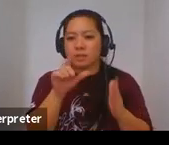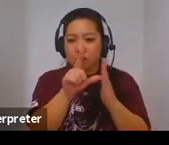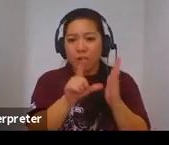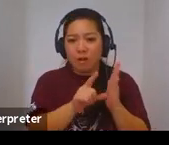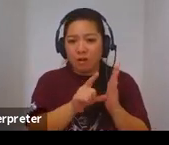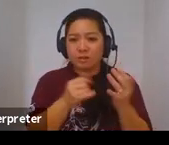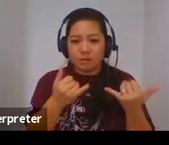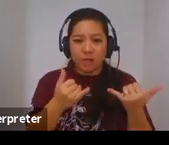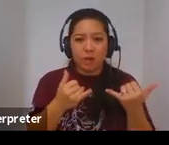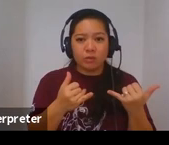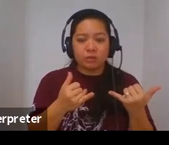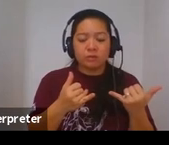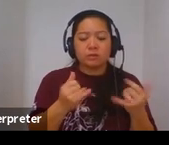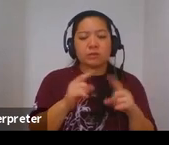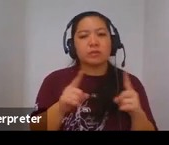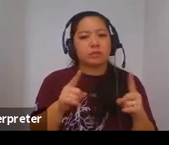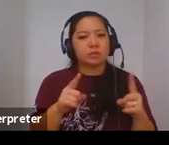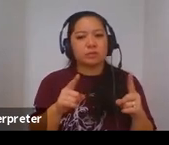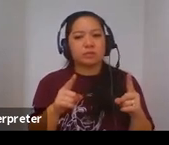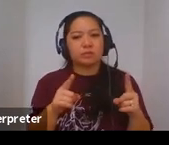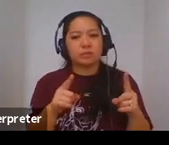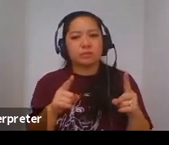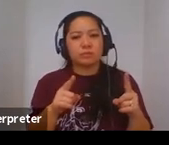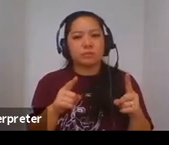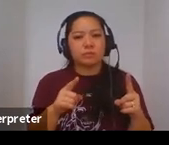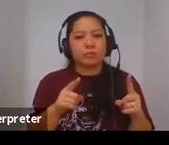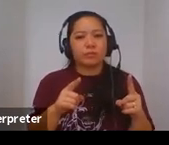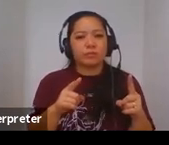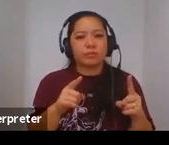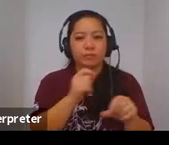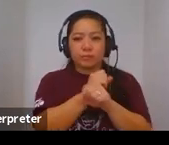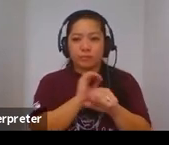to outlaw physical sexual violence.